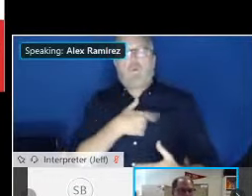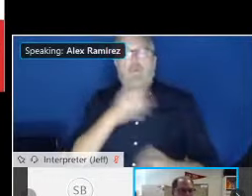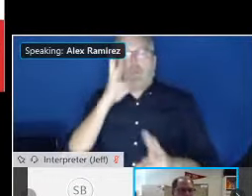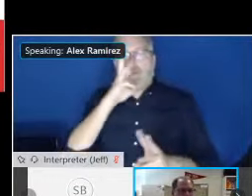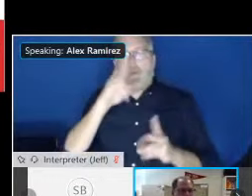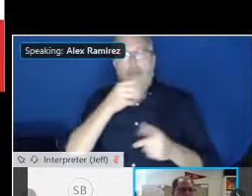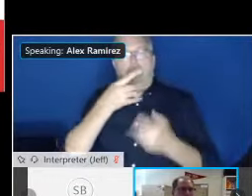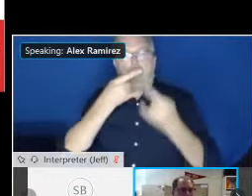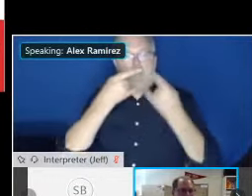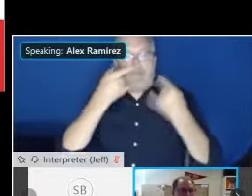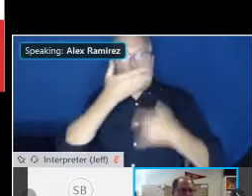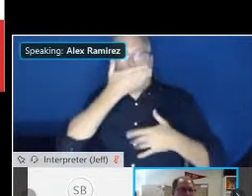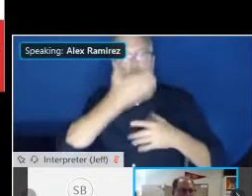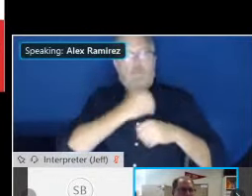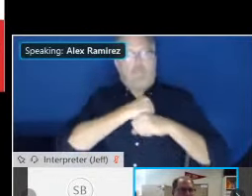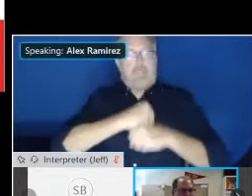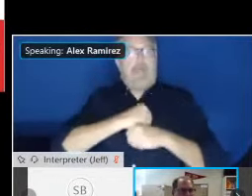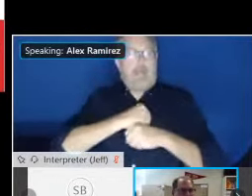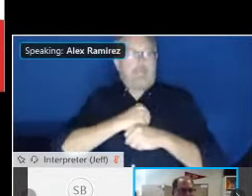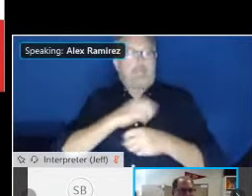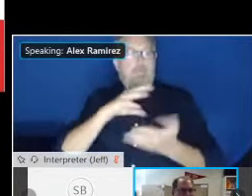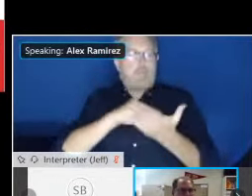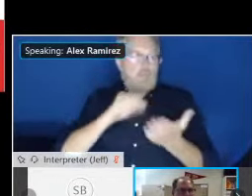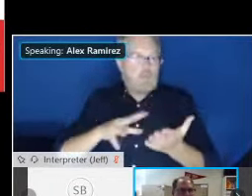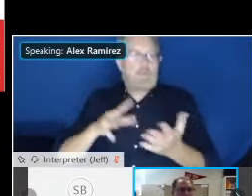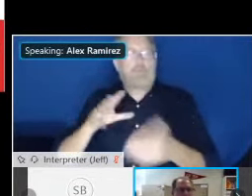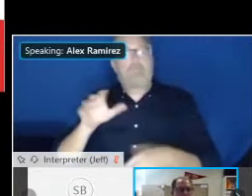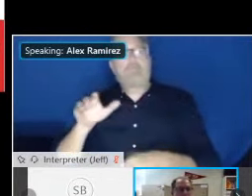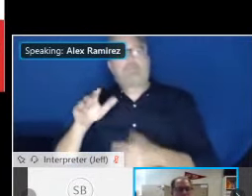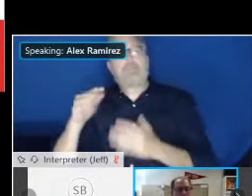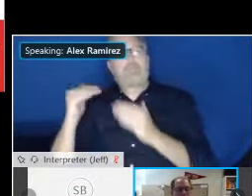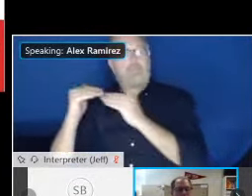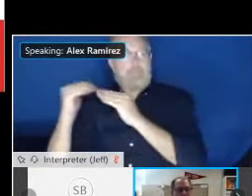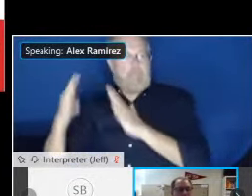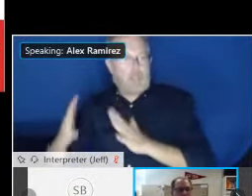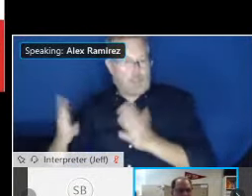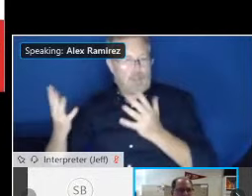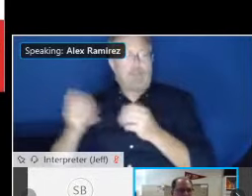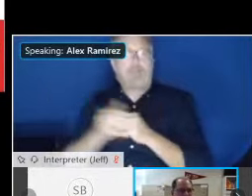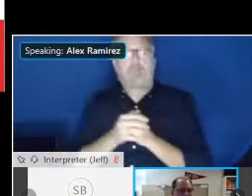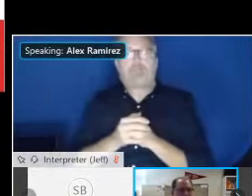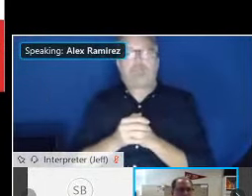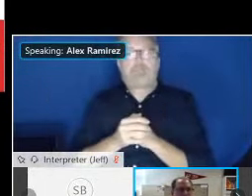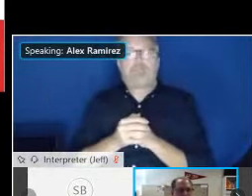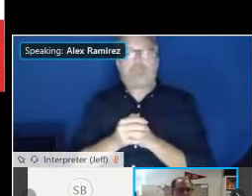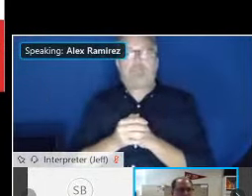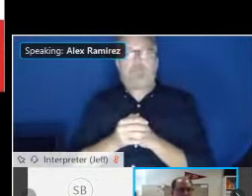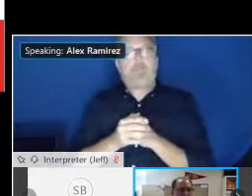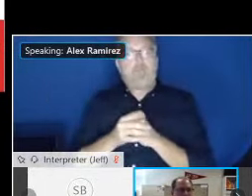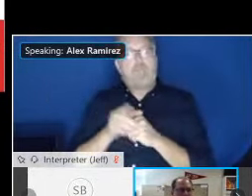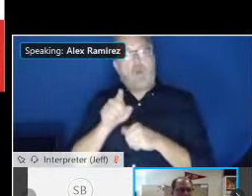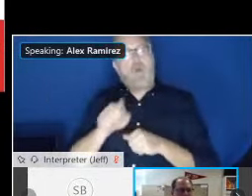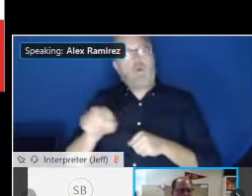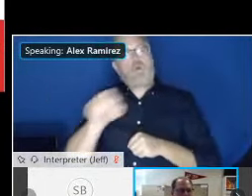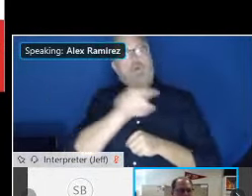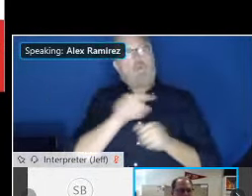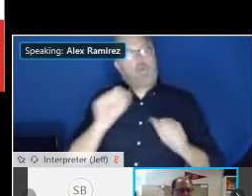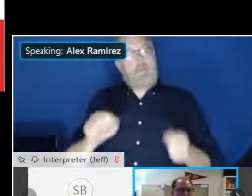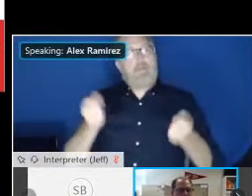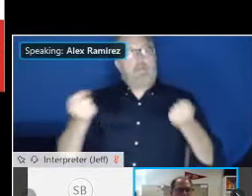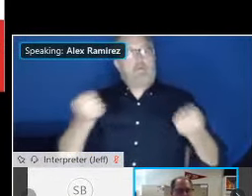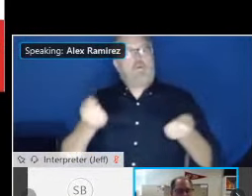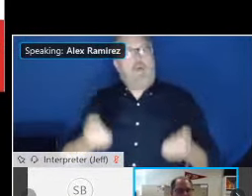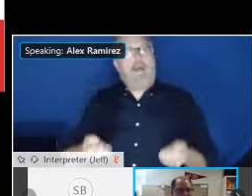to protect our students and our employees around us. So we have the ability to control our